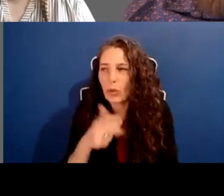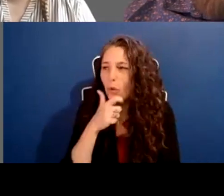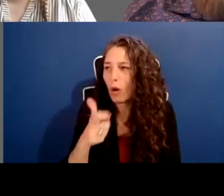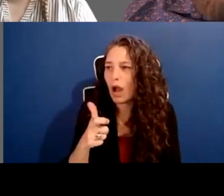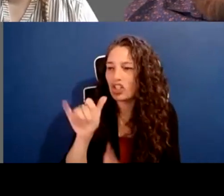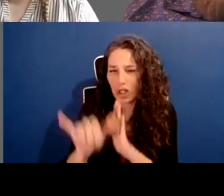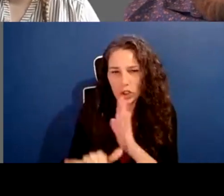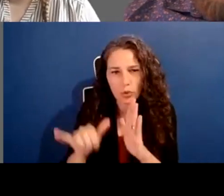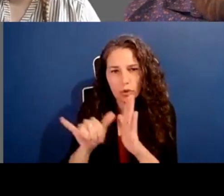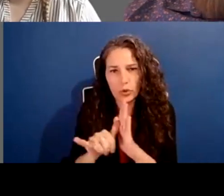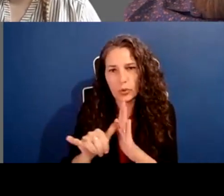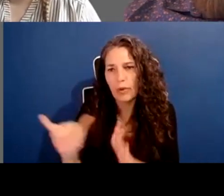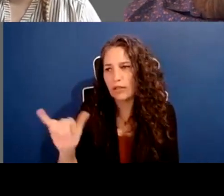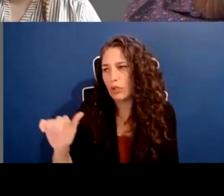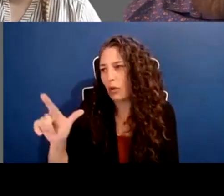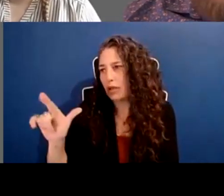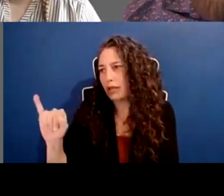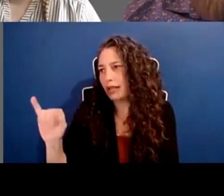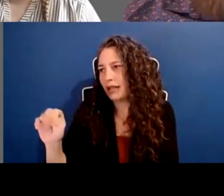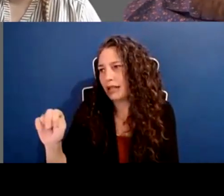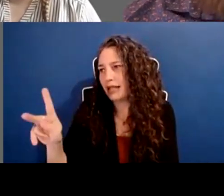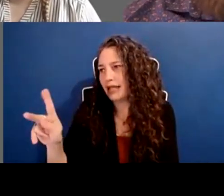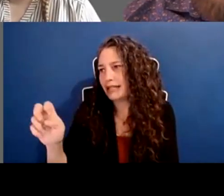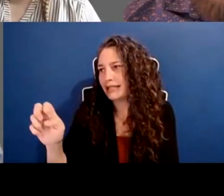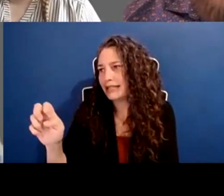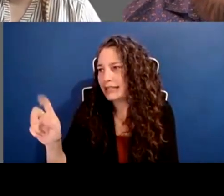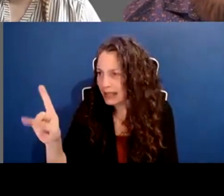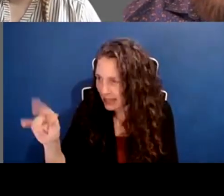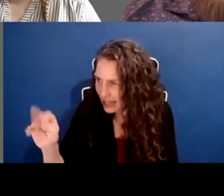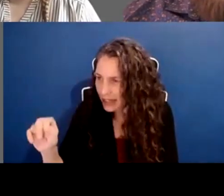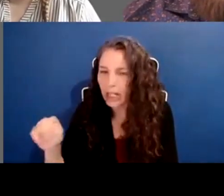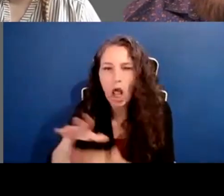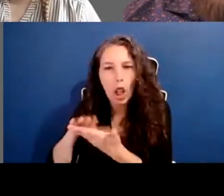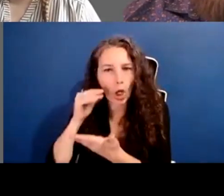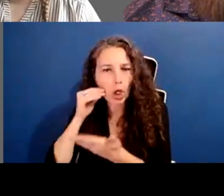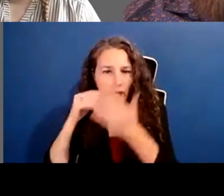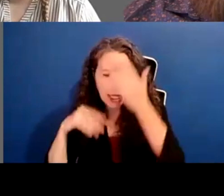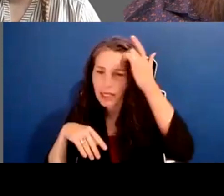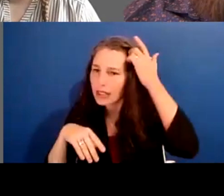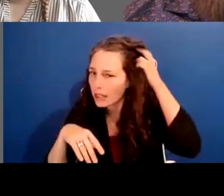couple episodes, we had a script printed out of